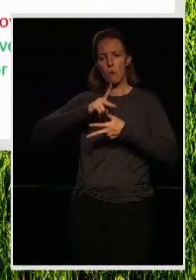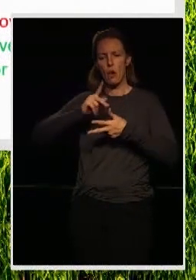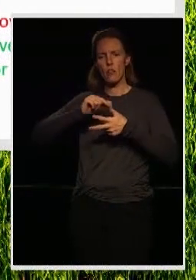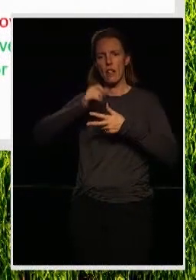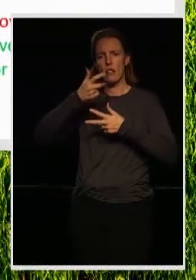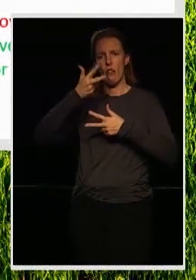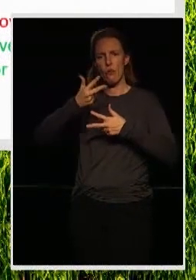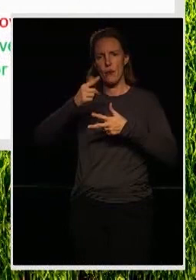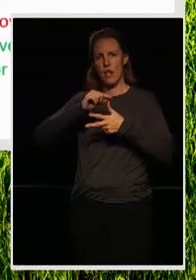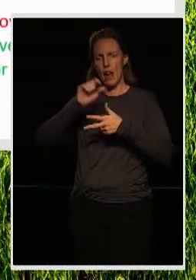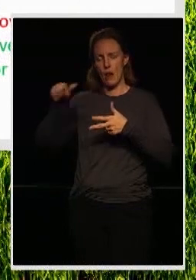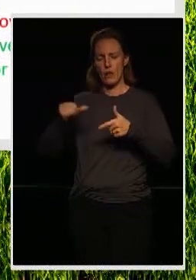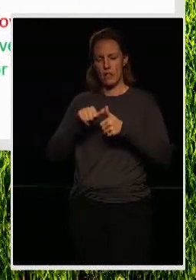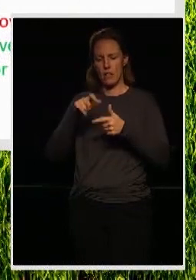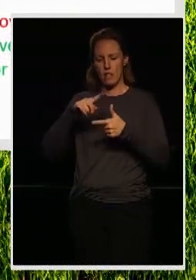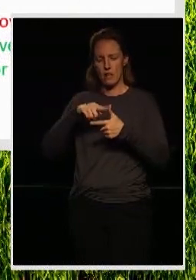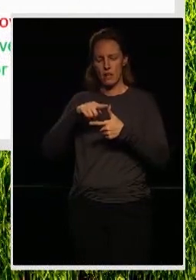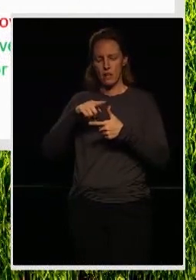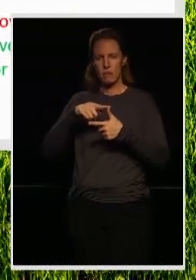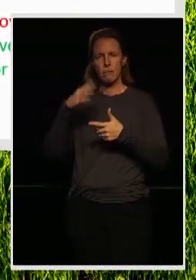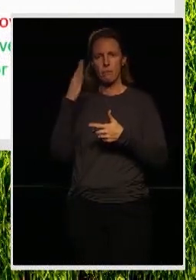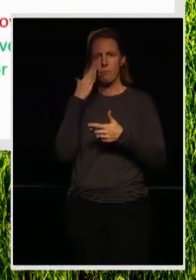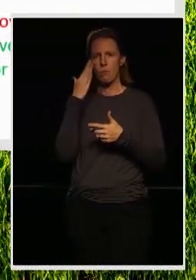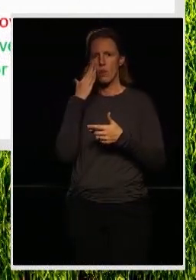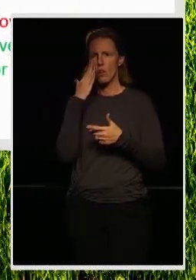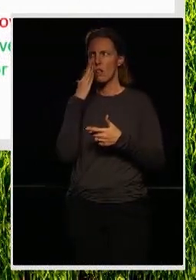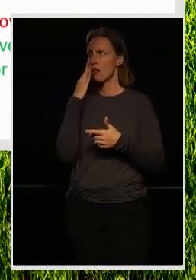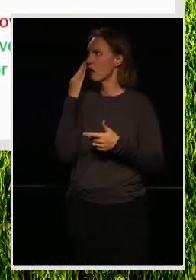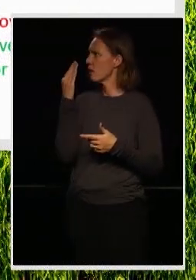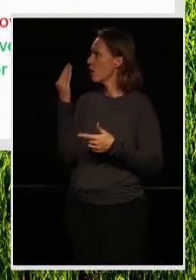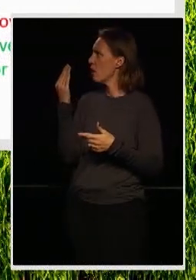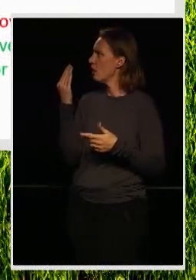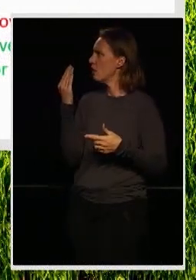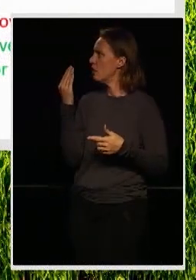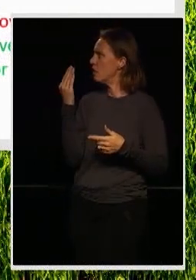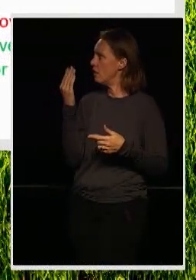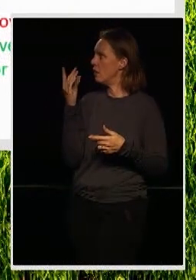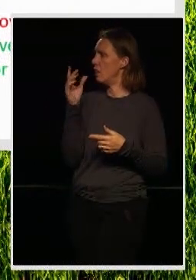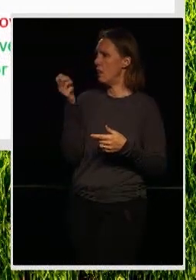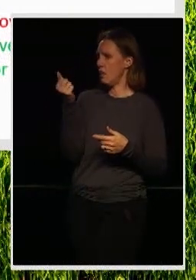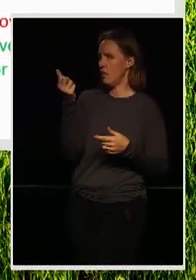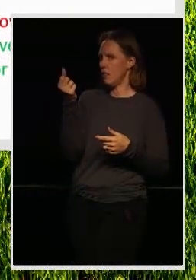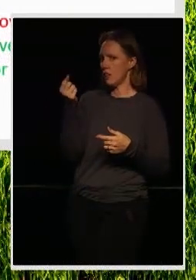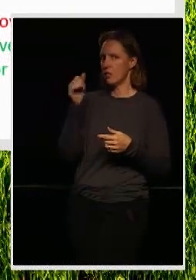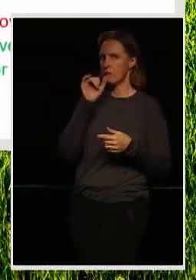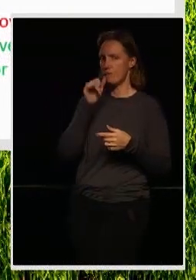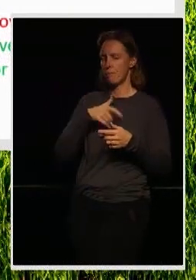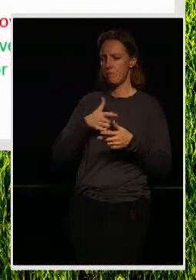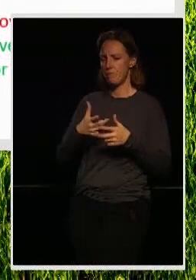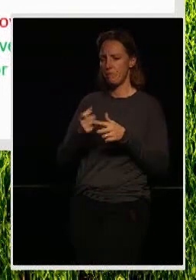applications. Number 1, we know dairy is a big thing in New York, but our dairy is